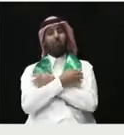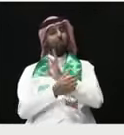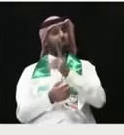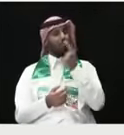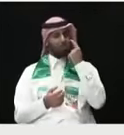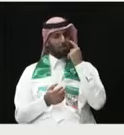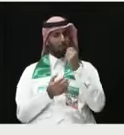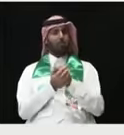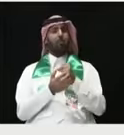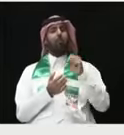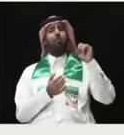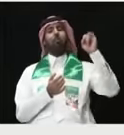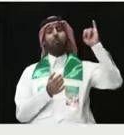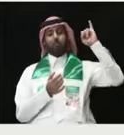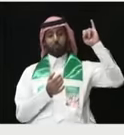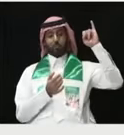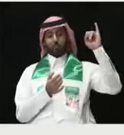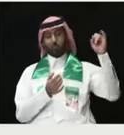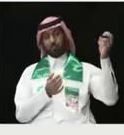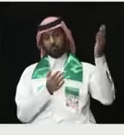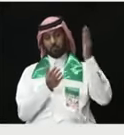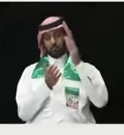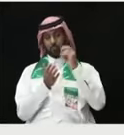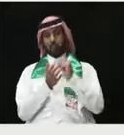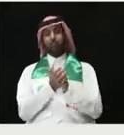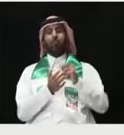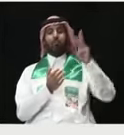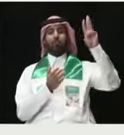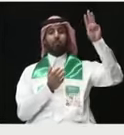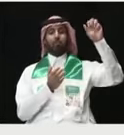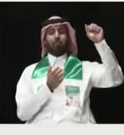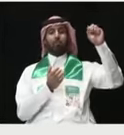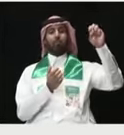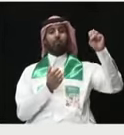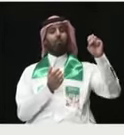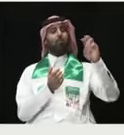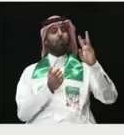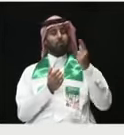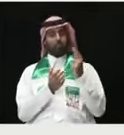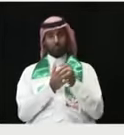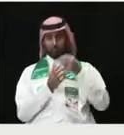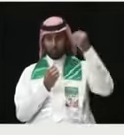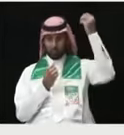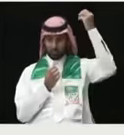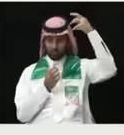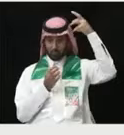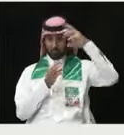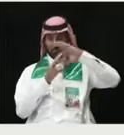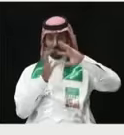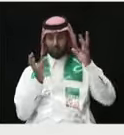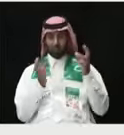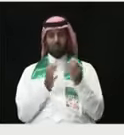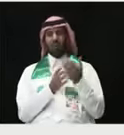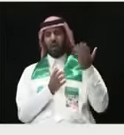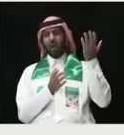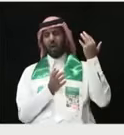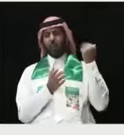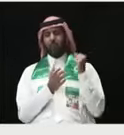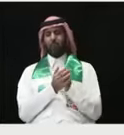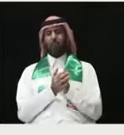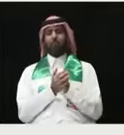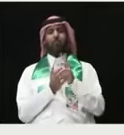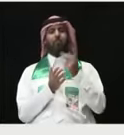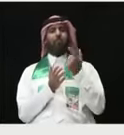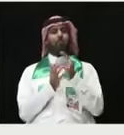Not just yesterday, yesterday at this specific hour. It is something that is specified. 2. I